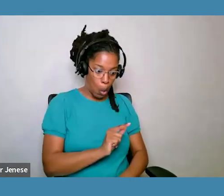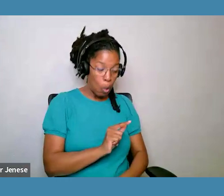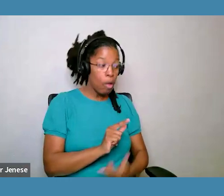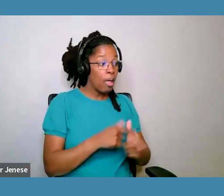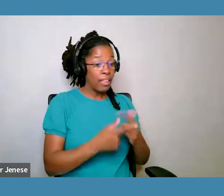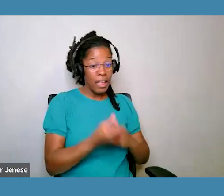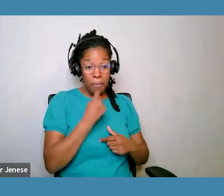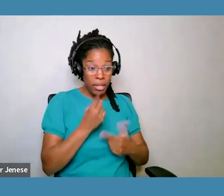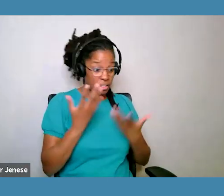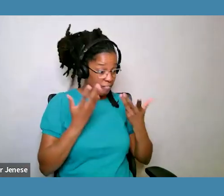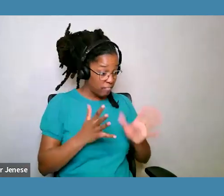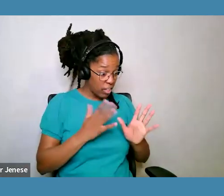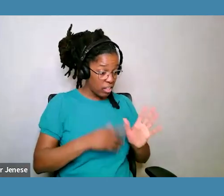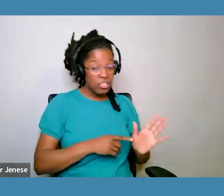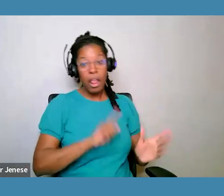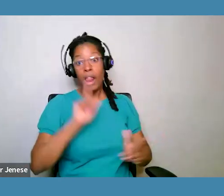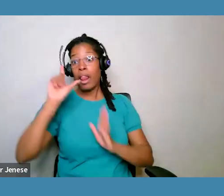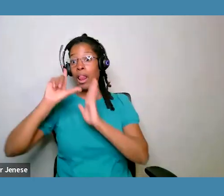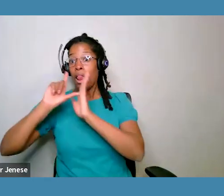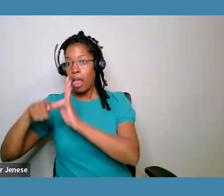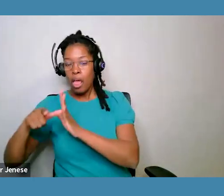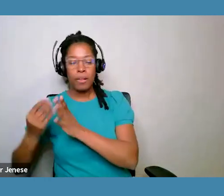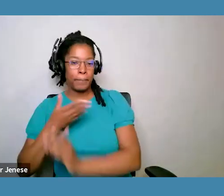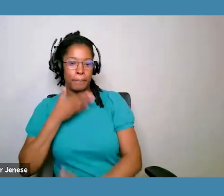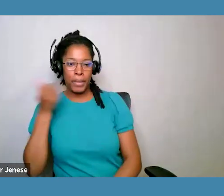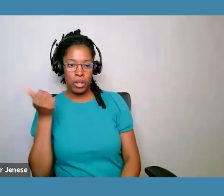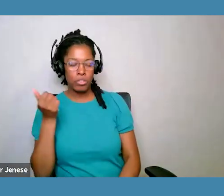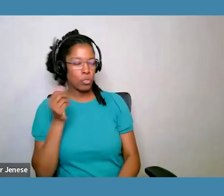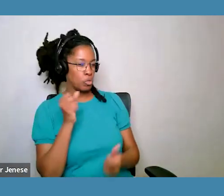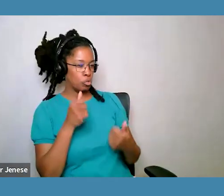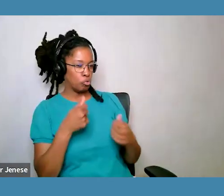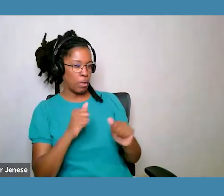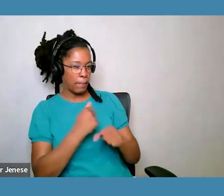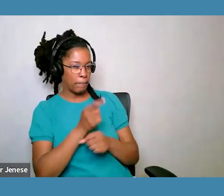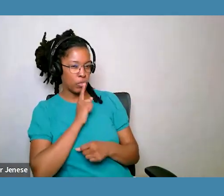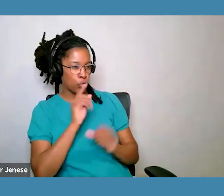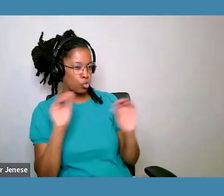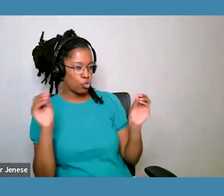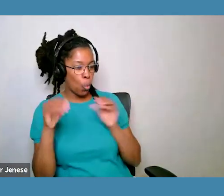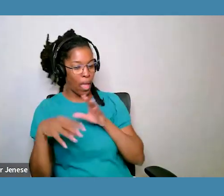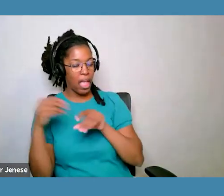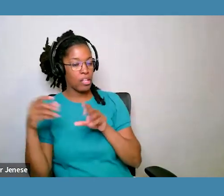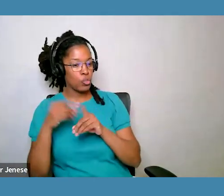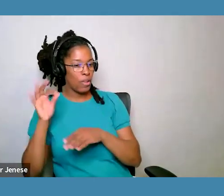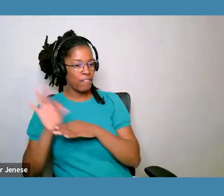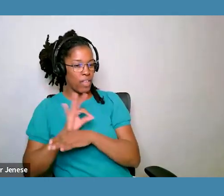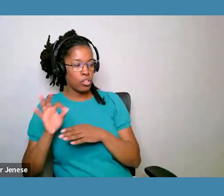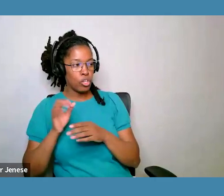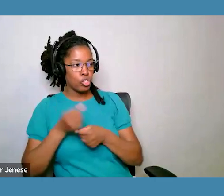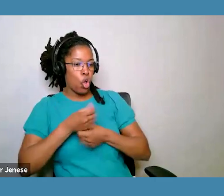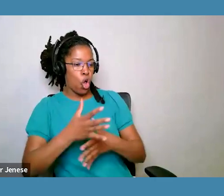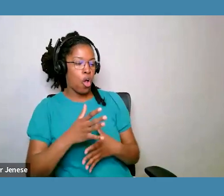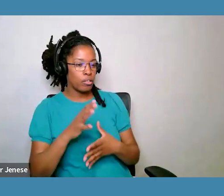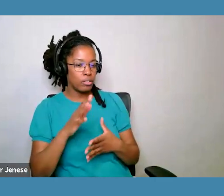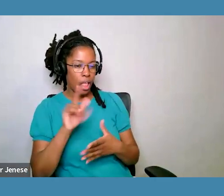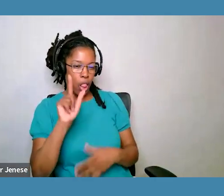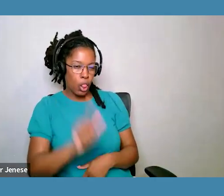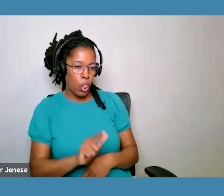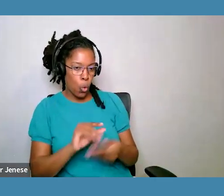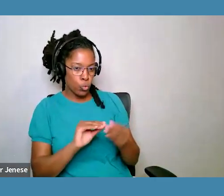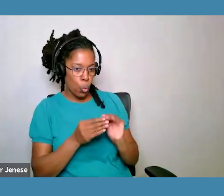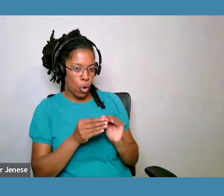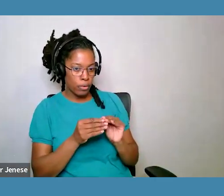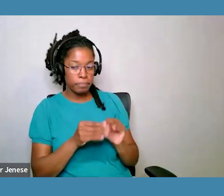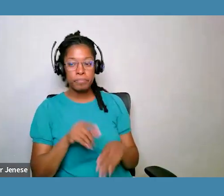later. So they're looking folks who it's not some external factor causing a artificially low score, and they want this